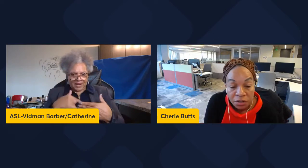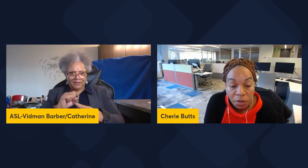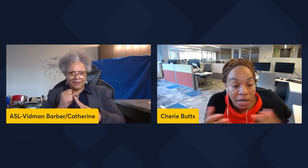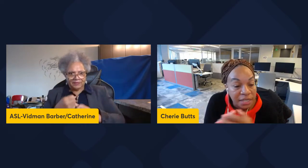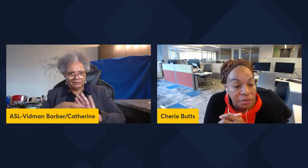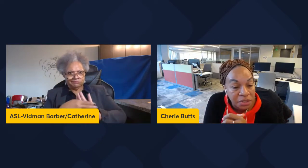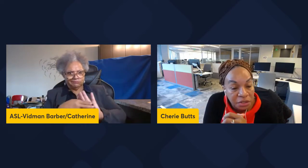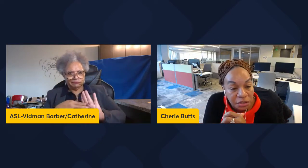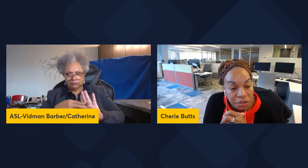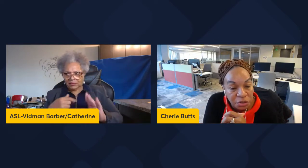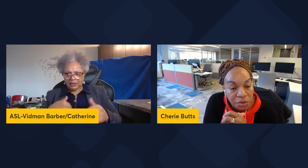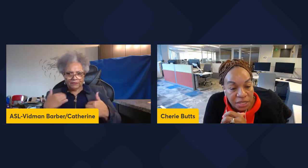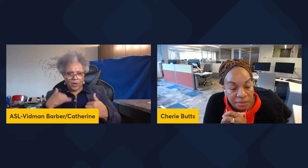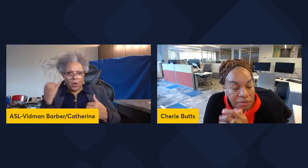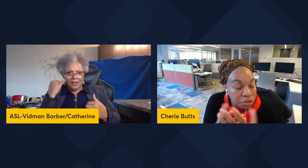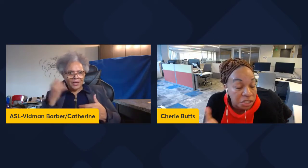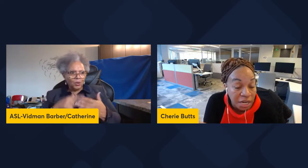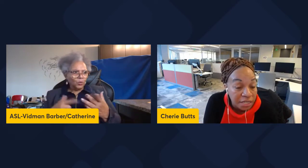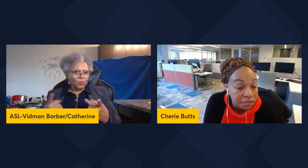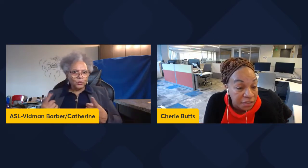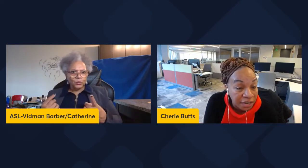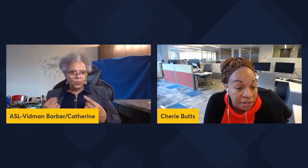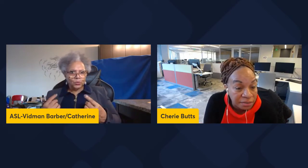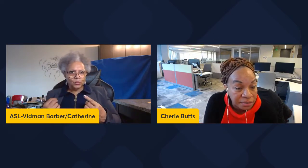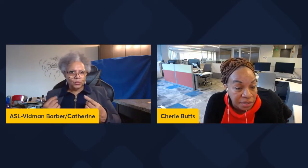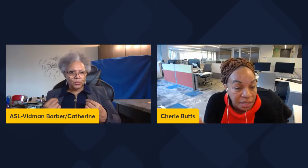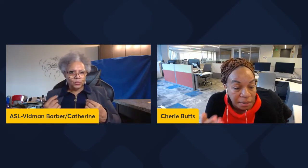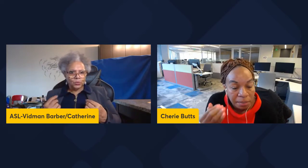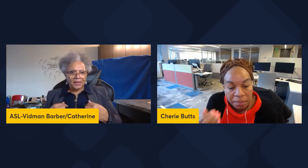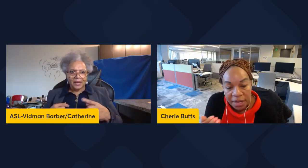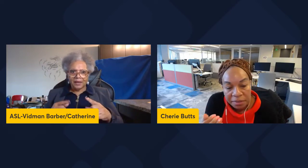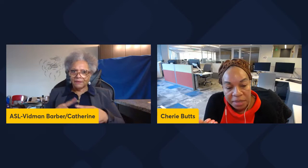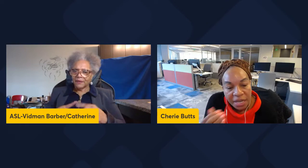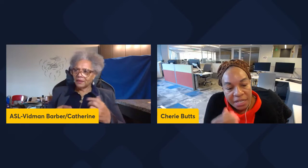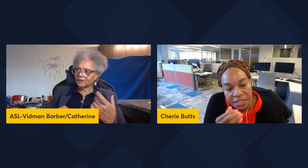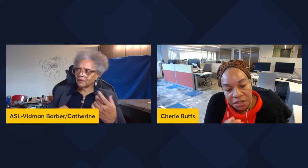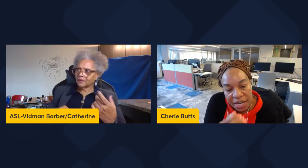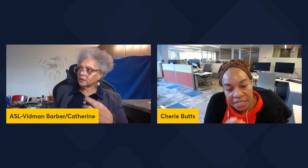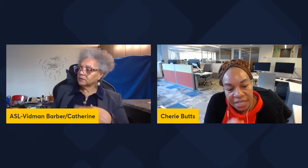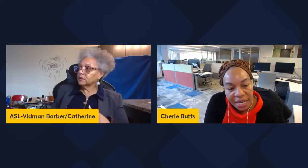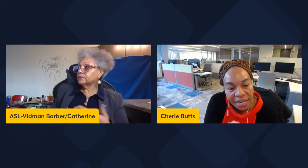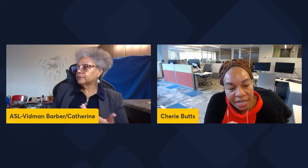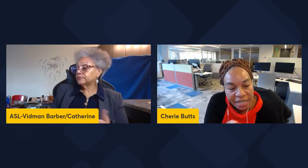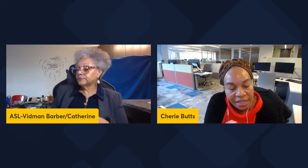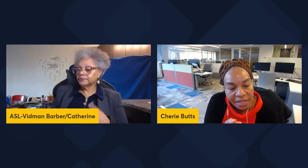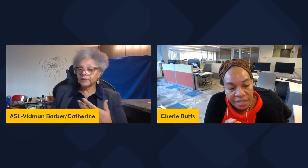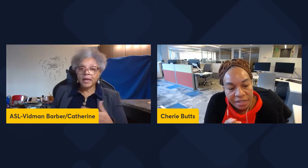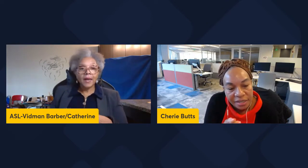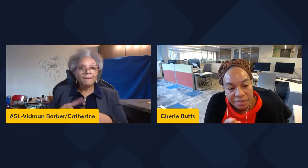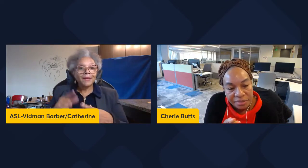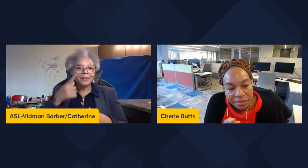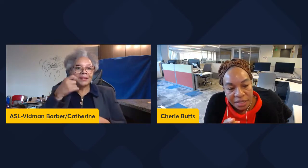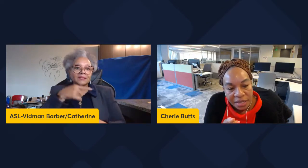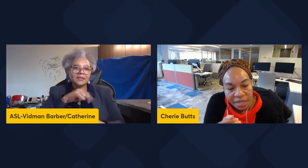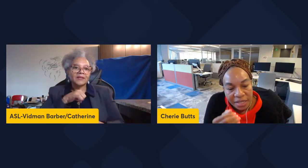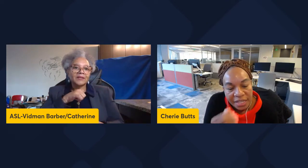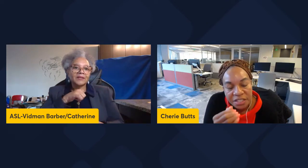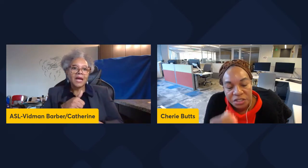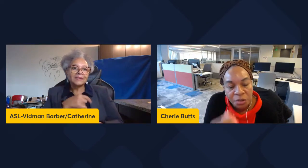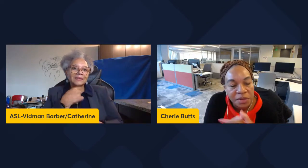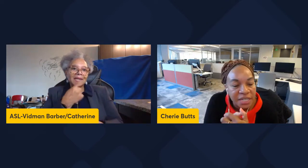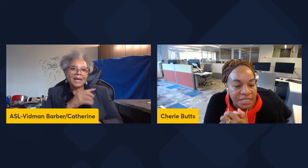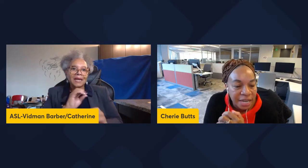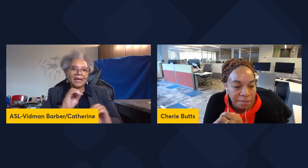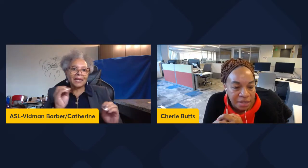they have no idea what they're going to do with it. So shock is fair. But because they're not saying anything,